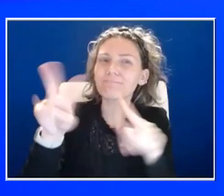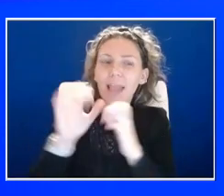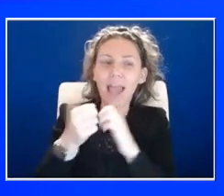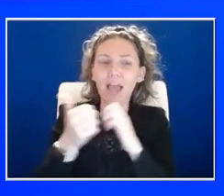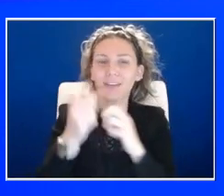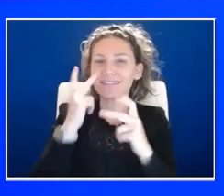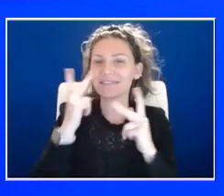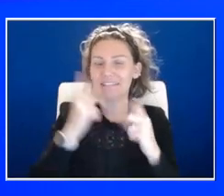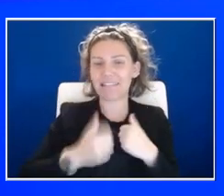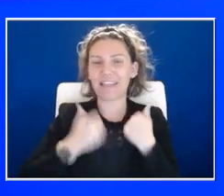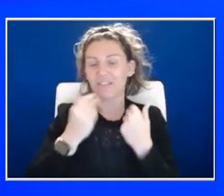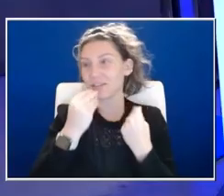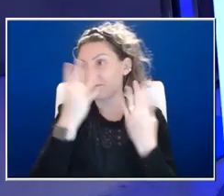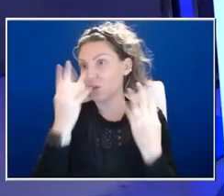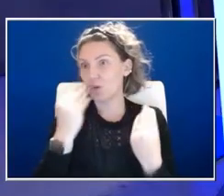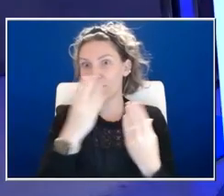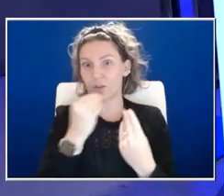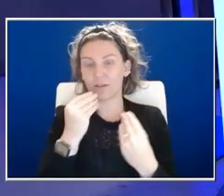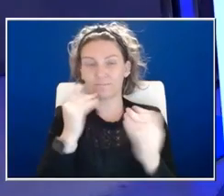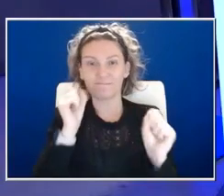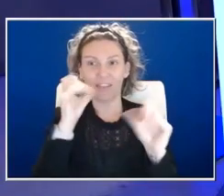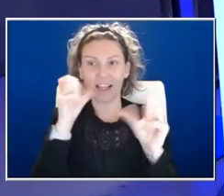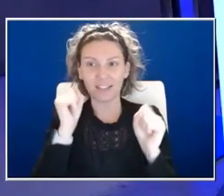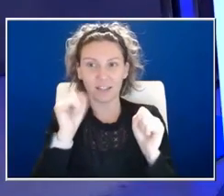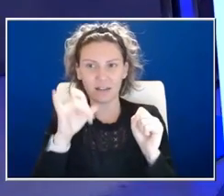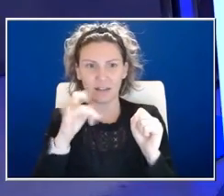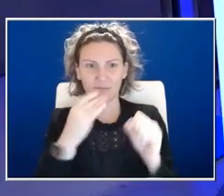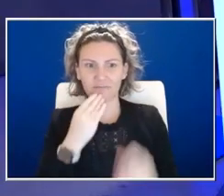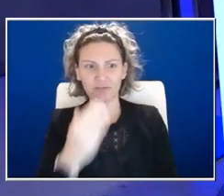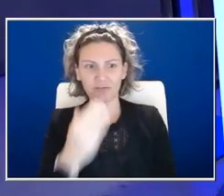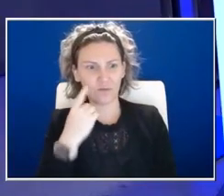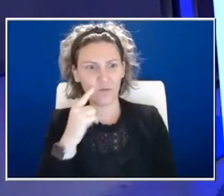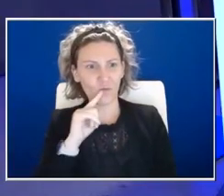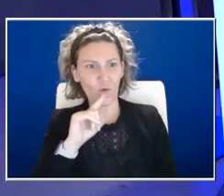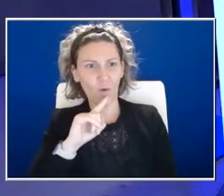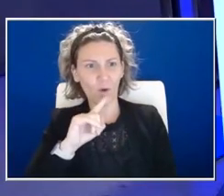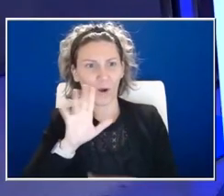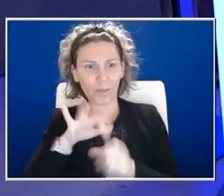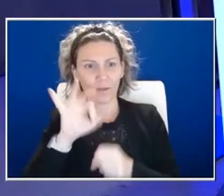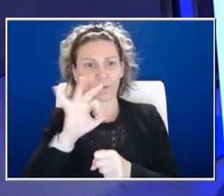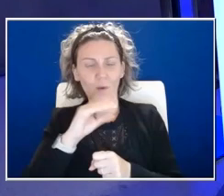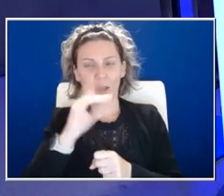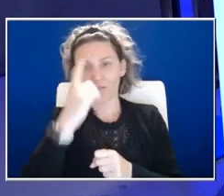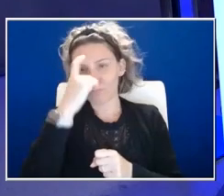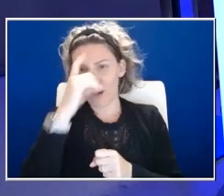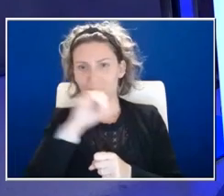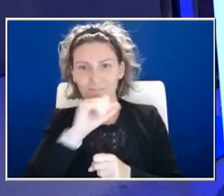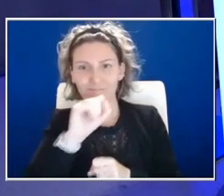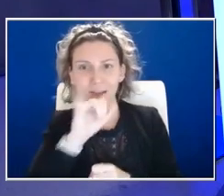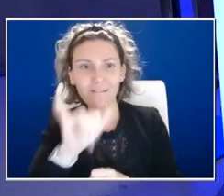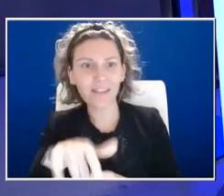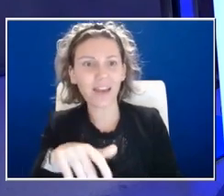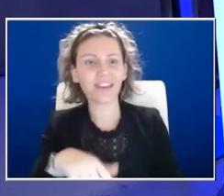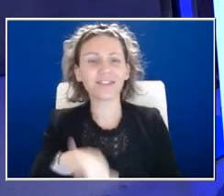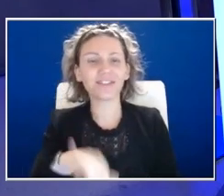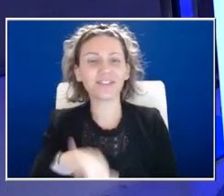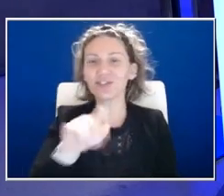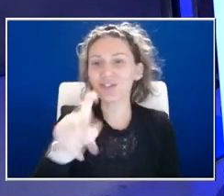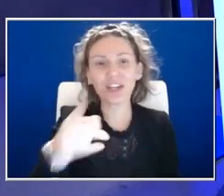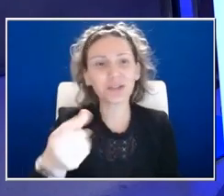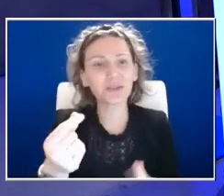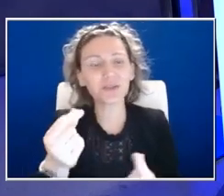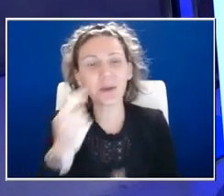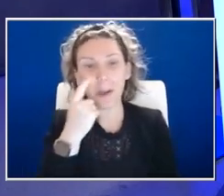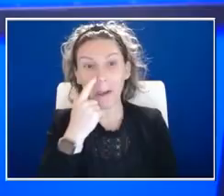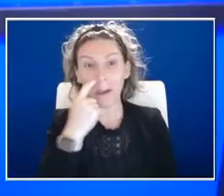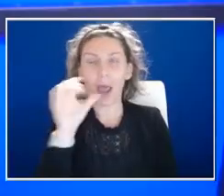and fascinating and wonderful. That's good for the soul and the brain. Mm-hmm. I love that. Mm-hmm. All right, Jack, what do you do besides riding the bike, following her around?